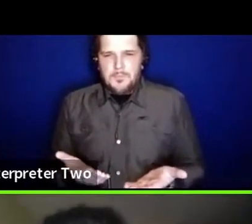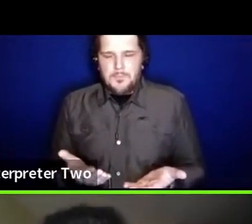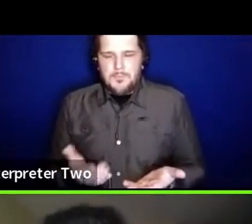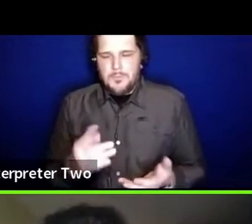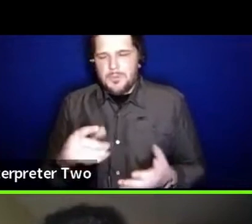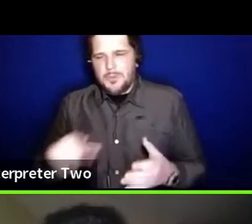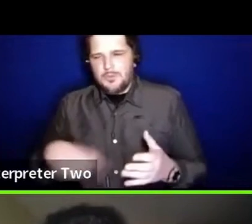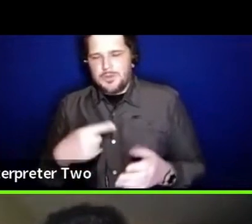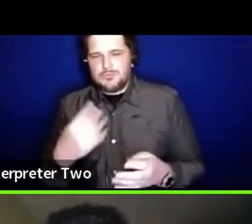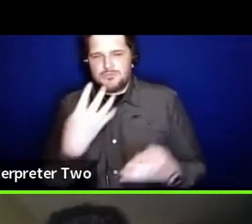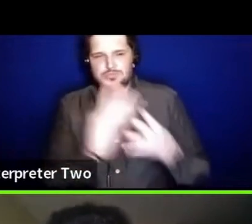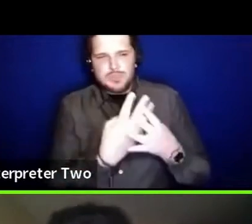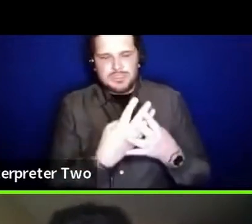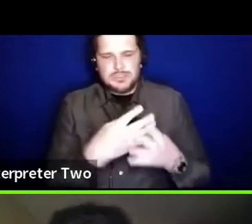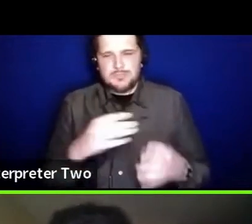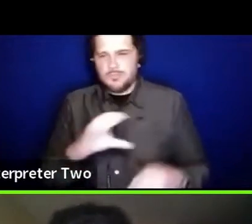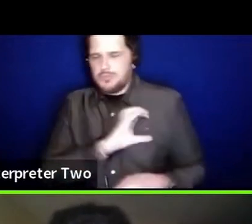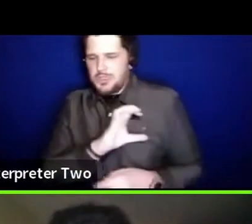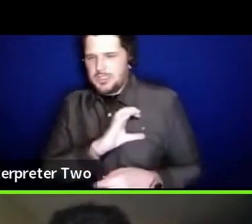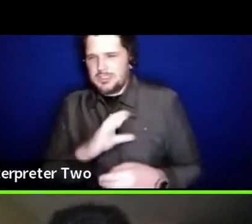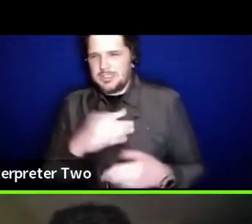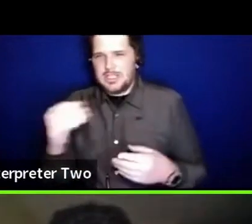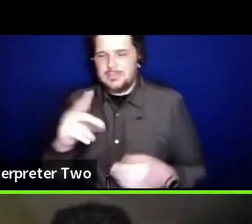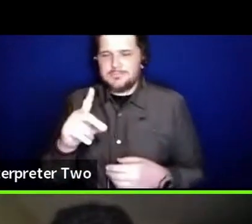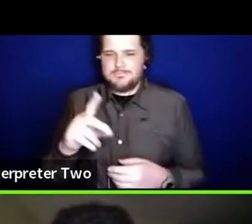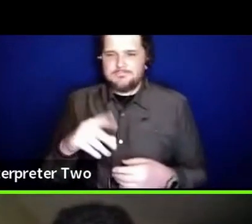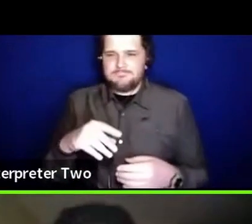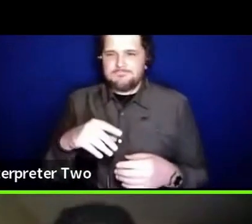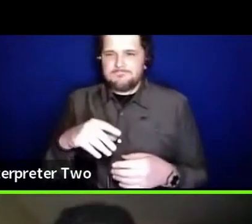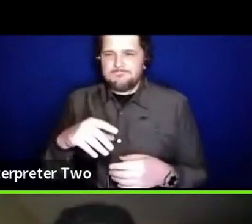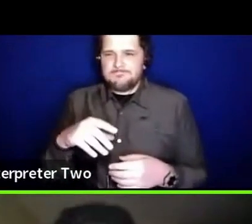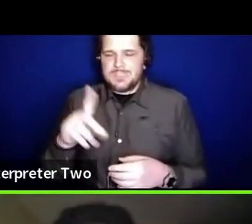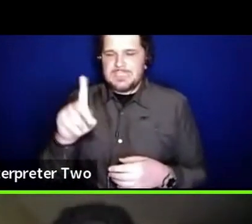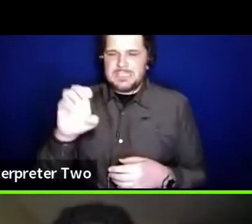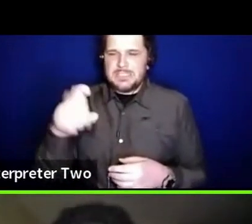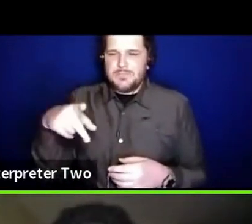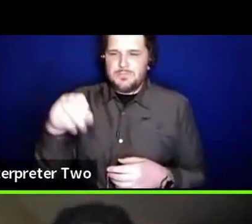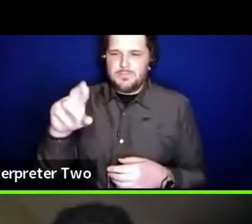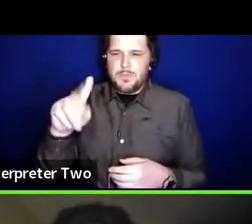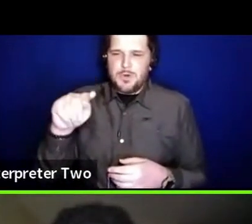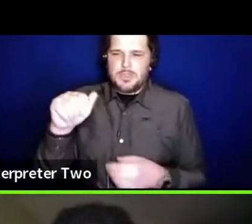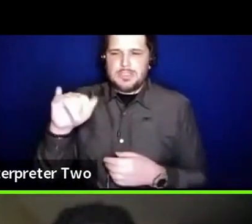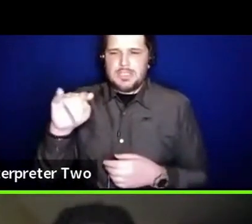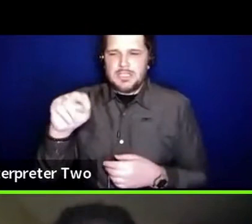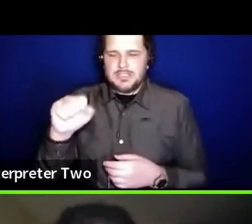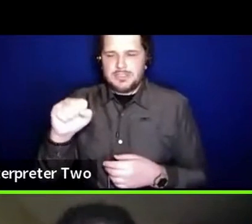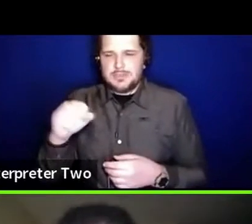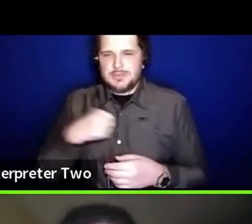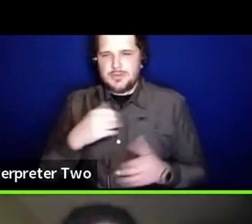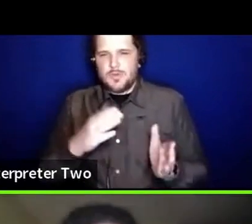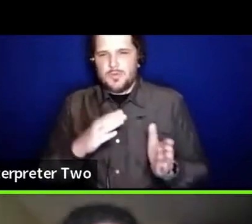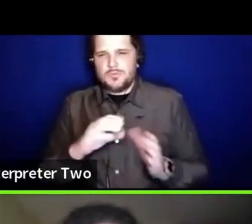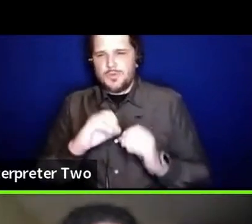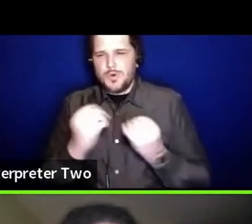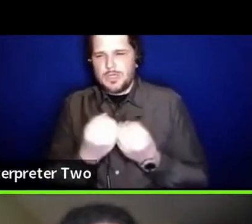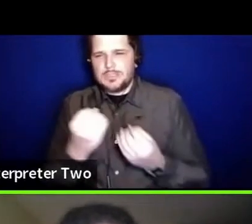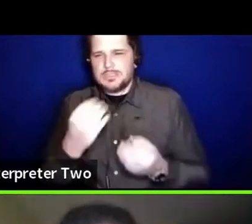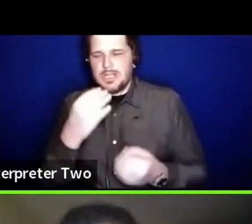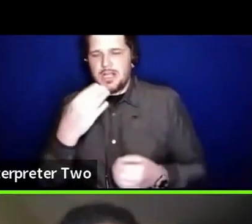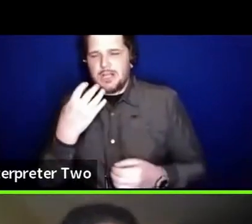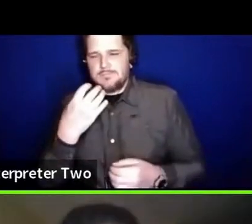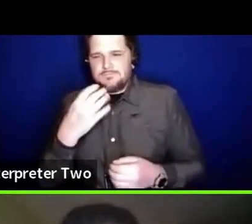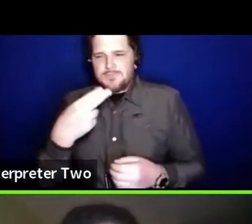and deportations, and organized through the hotline, although that for me came to a stop a little